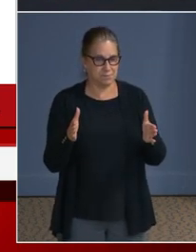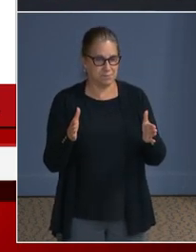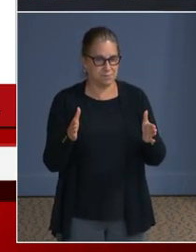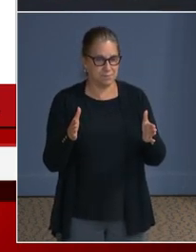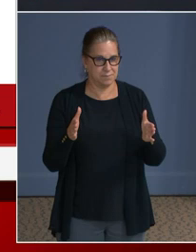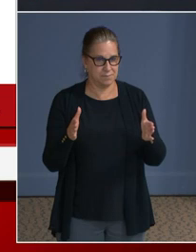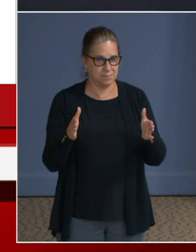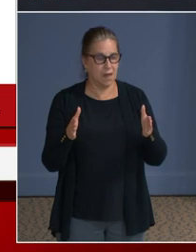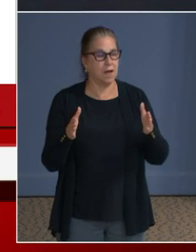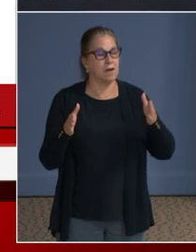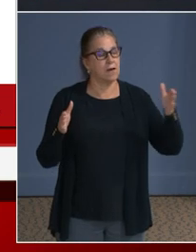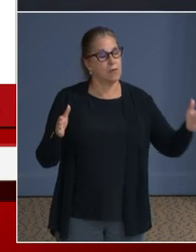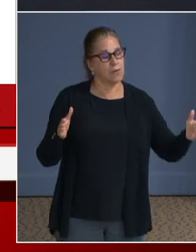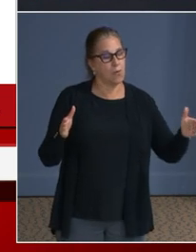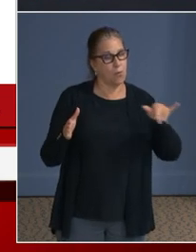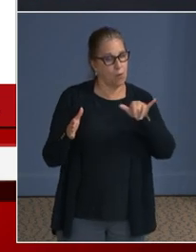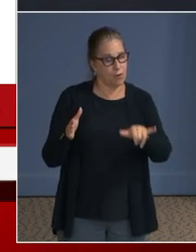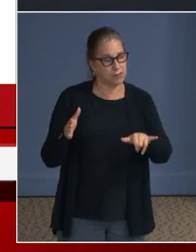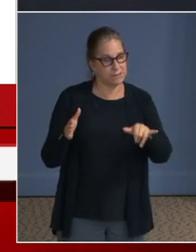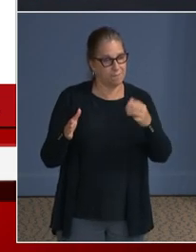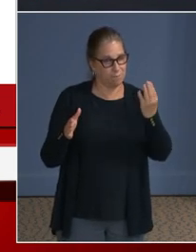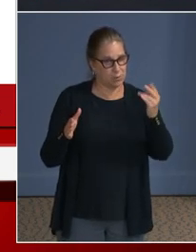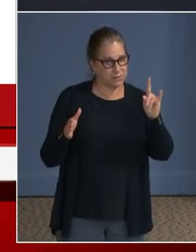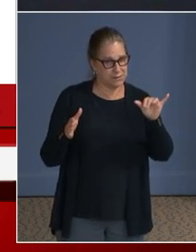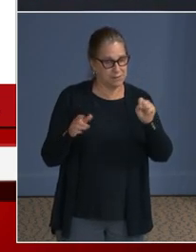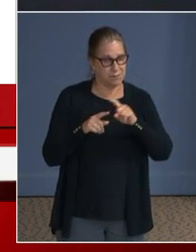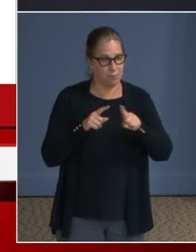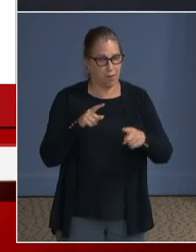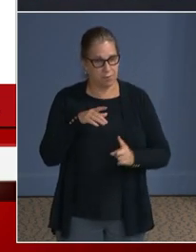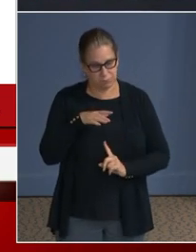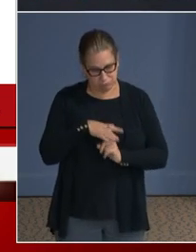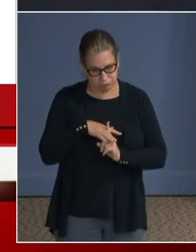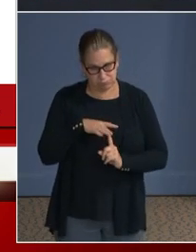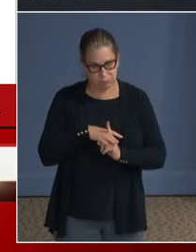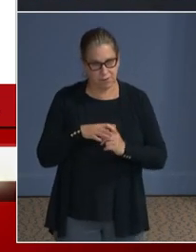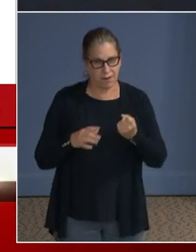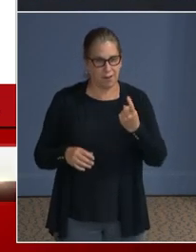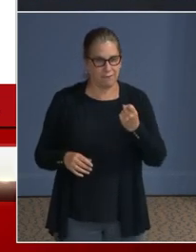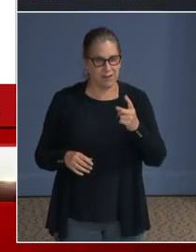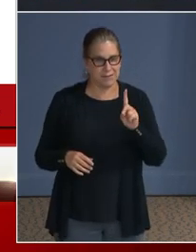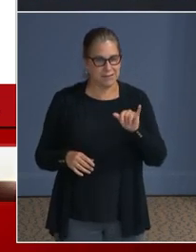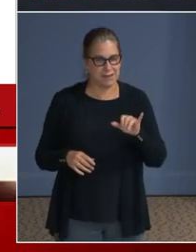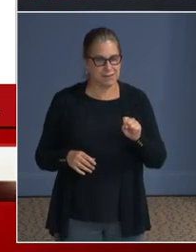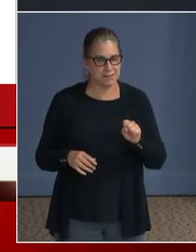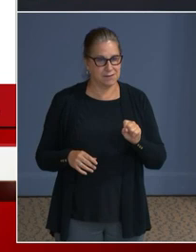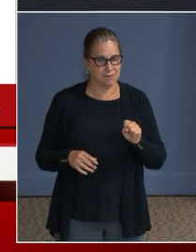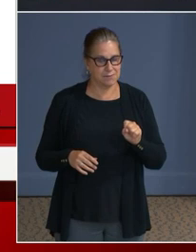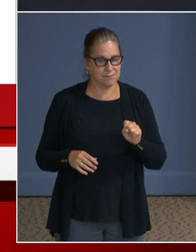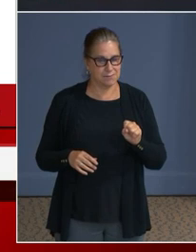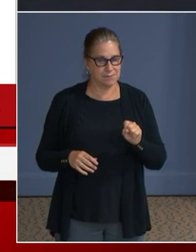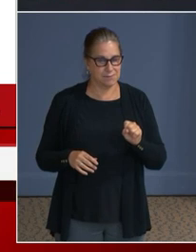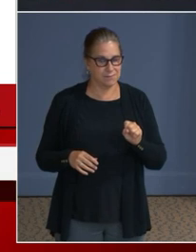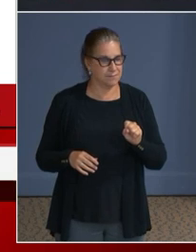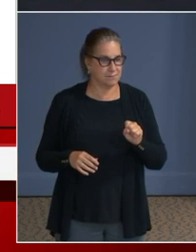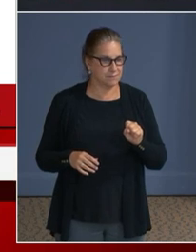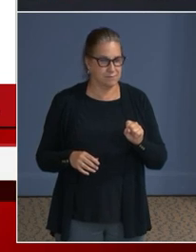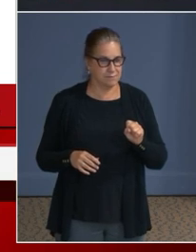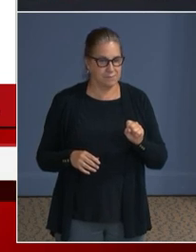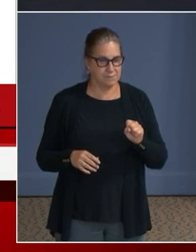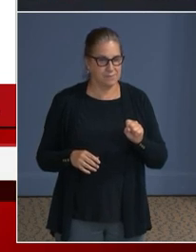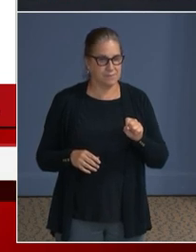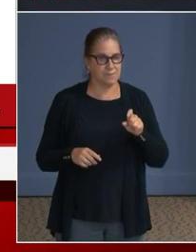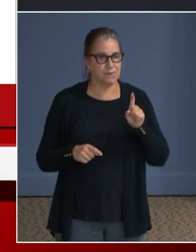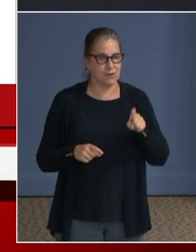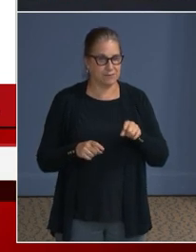we're very clear that testing your way out of quarantine is not an option. That's where all of that scientific evidence really comes from, is how